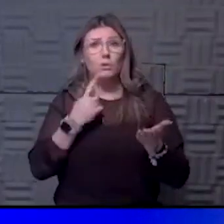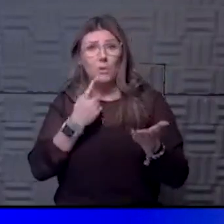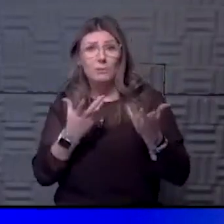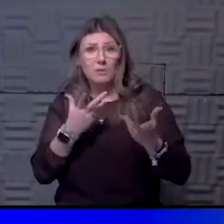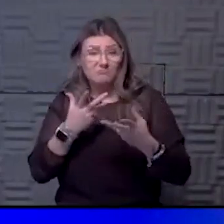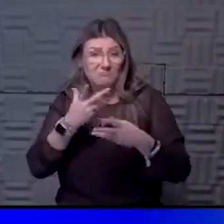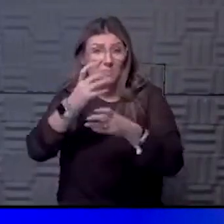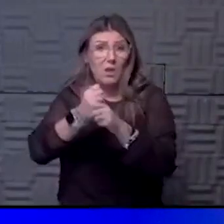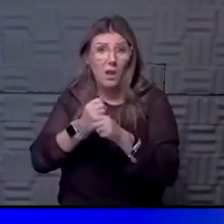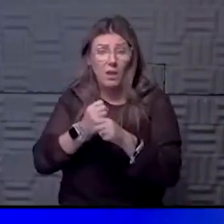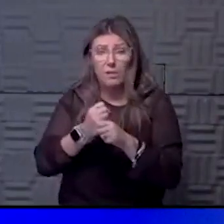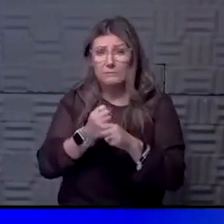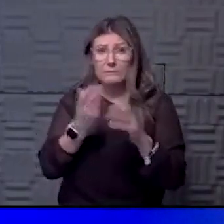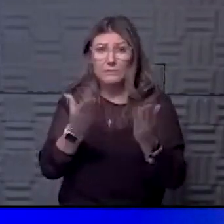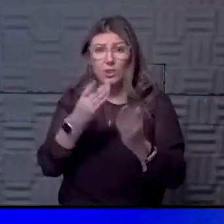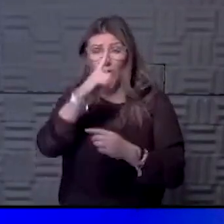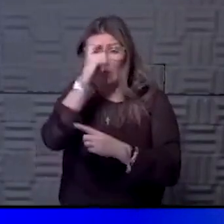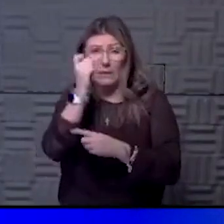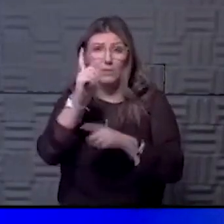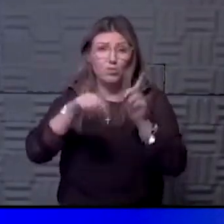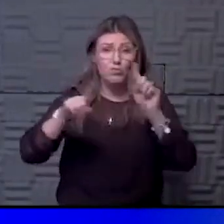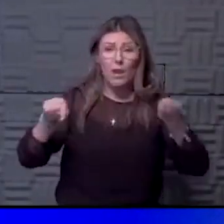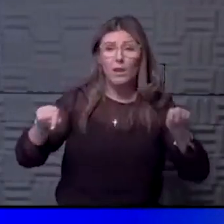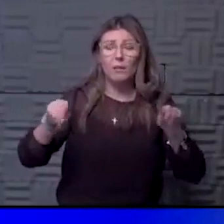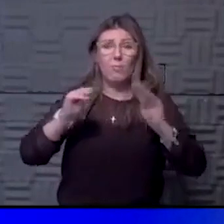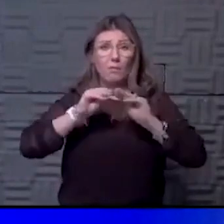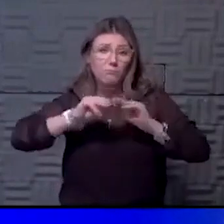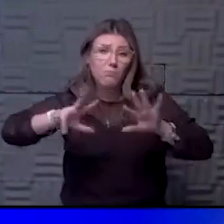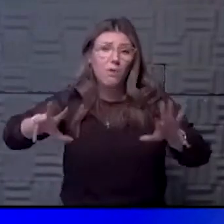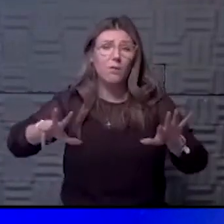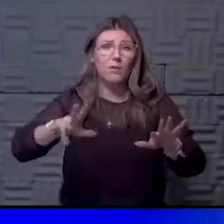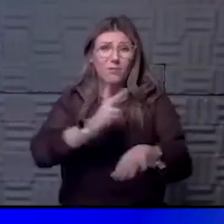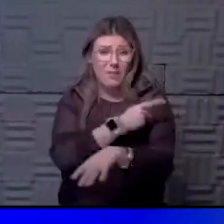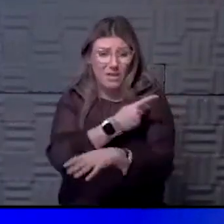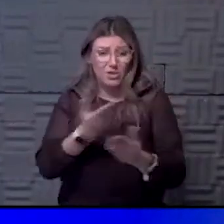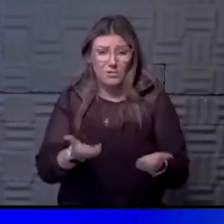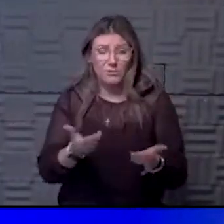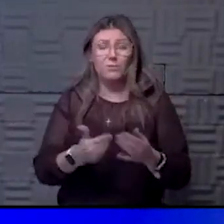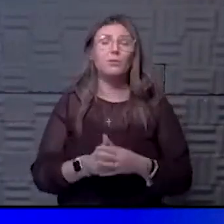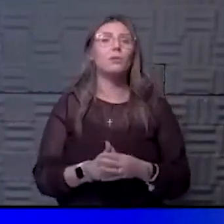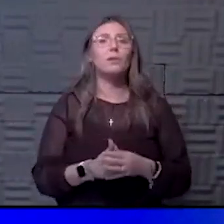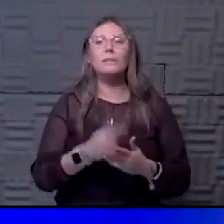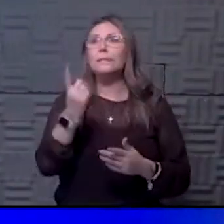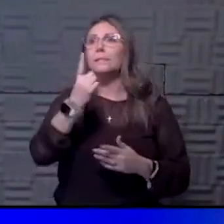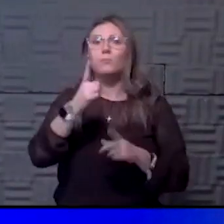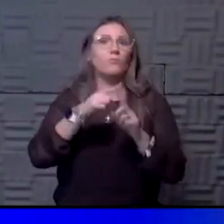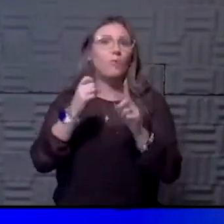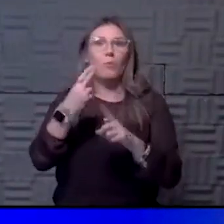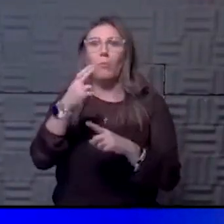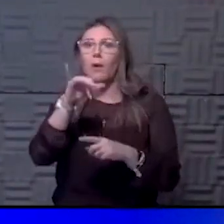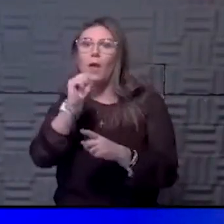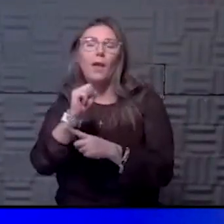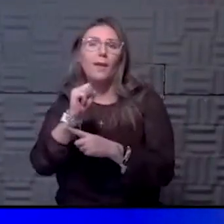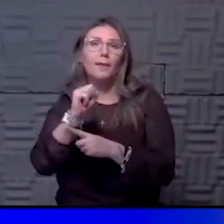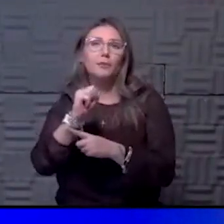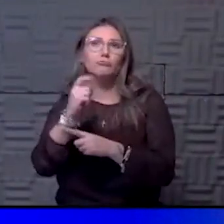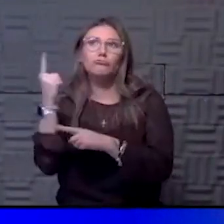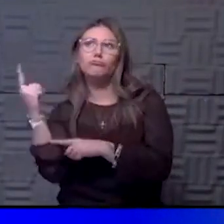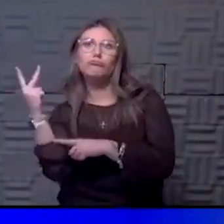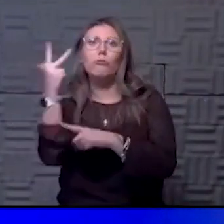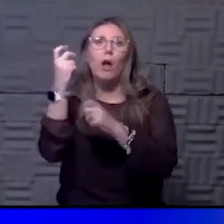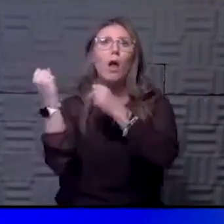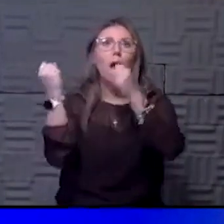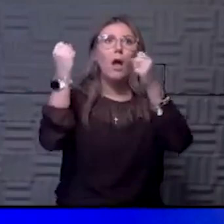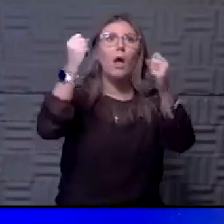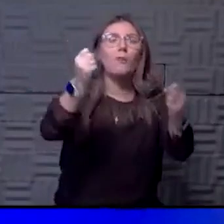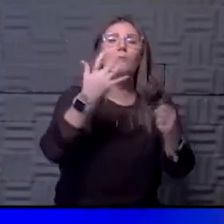they were randomly allocated it. But, is there somebody from Hays who's driving into Colorado or Denver to get